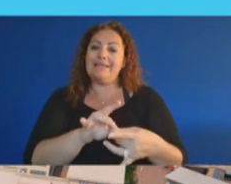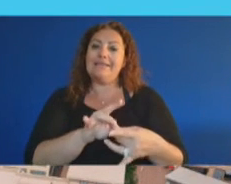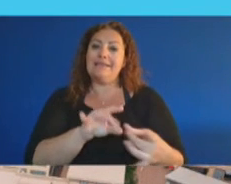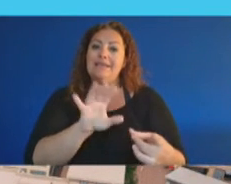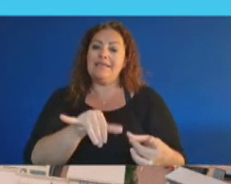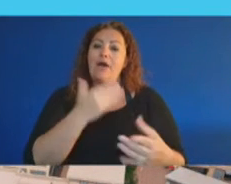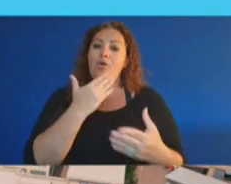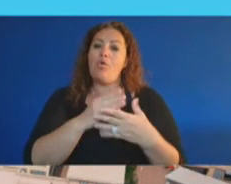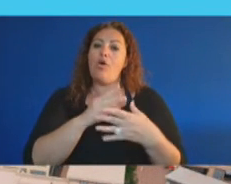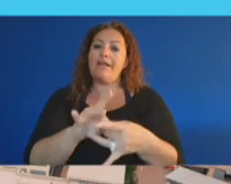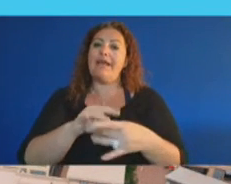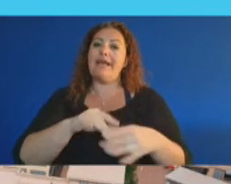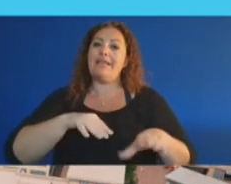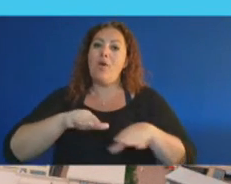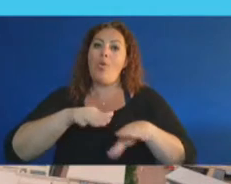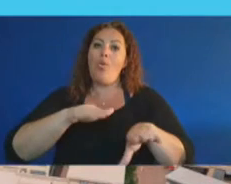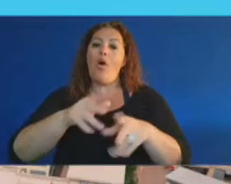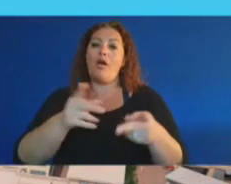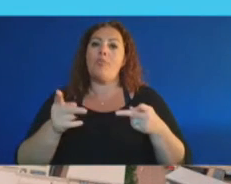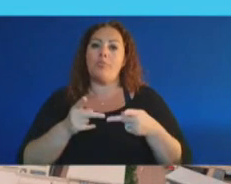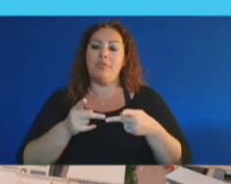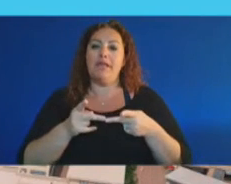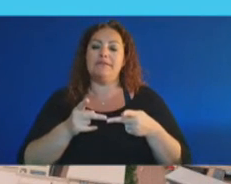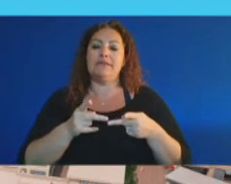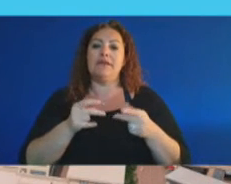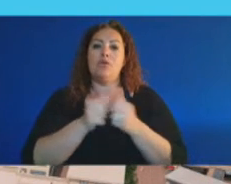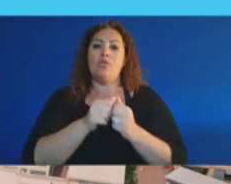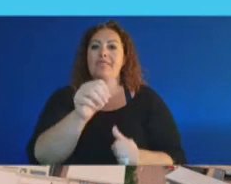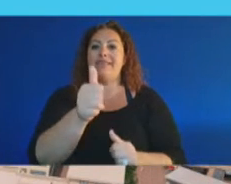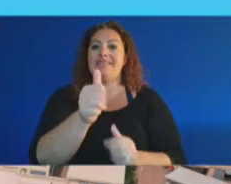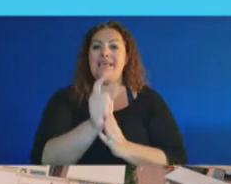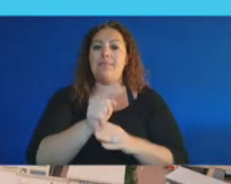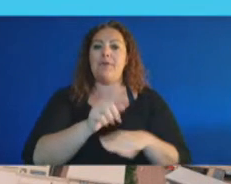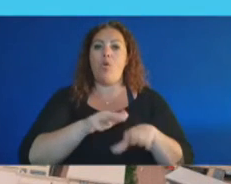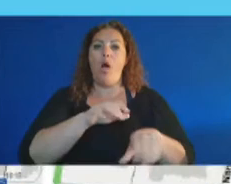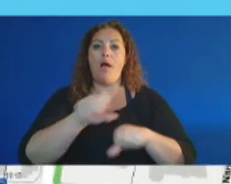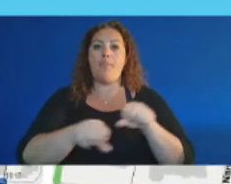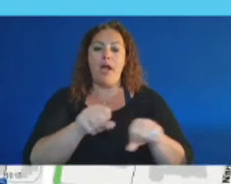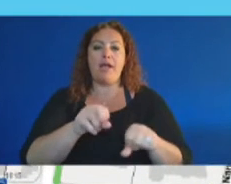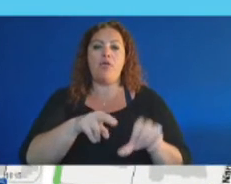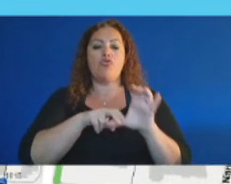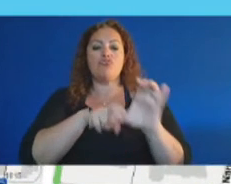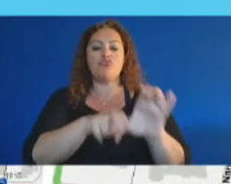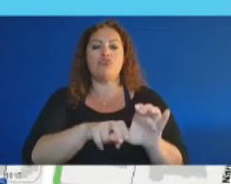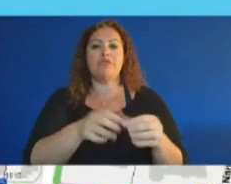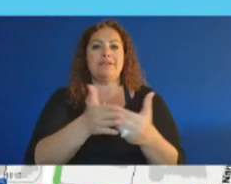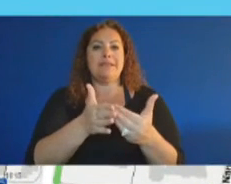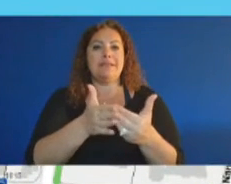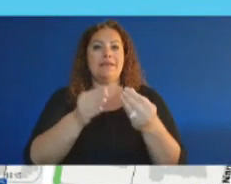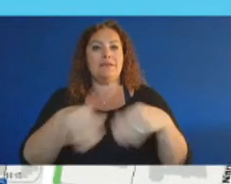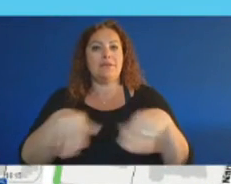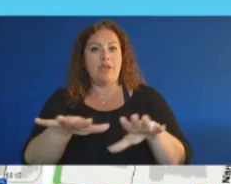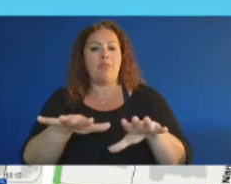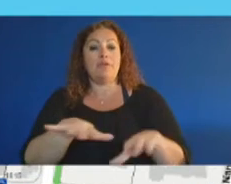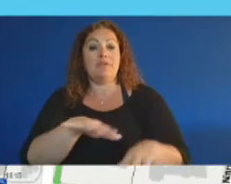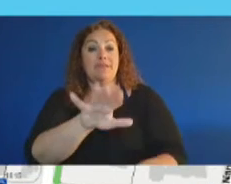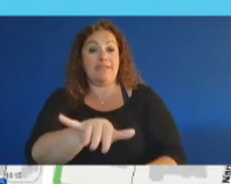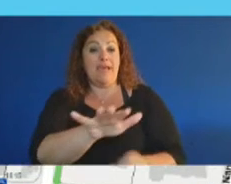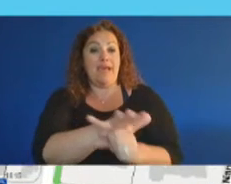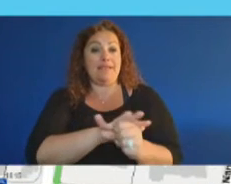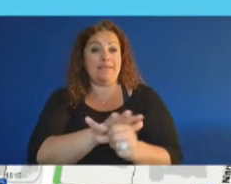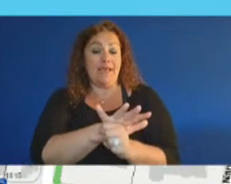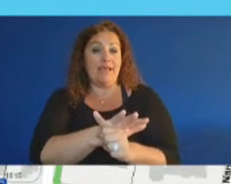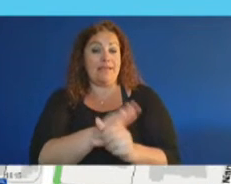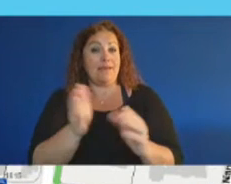walkable Place located with a 10-minute walk bike or Transit trip of surrounding neighborhoods this site of the many we've talked